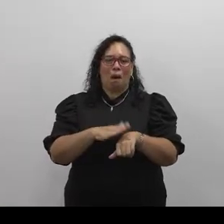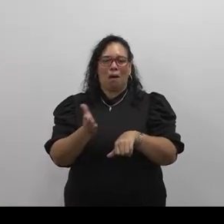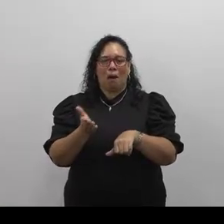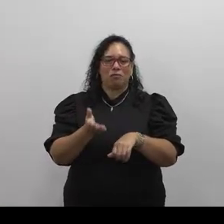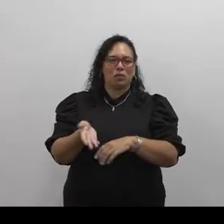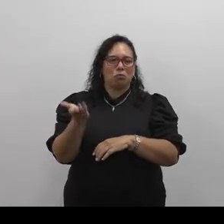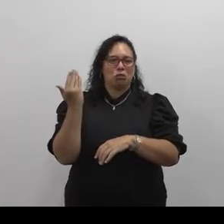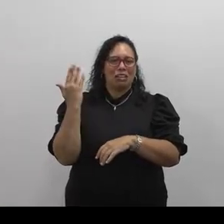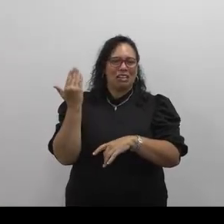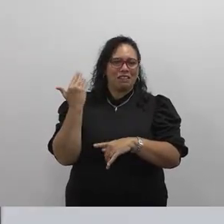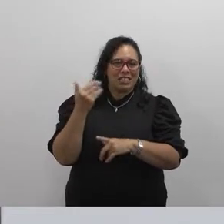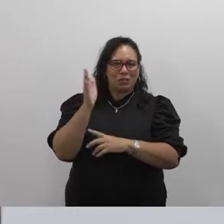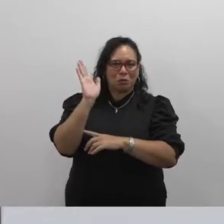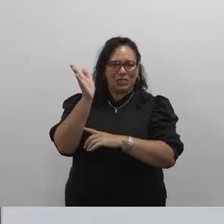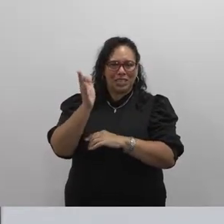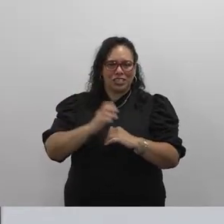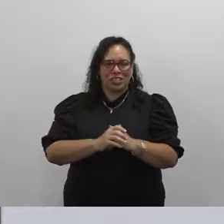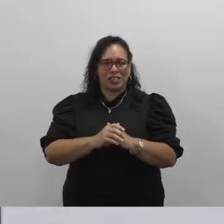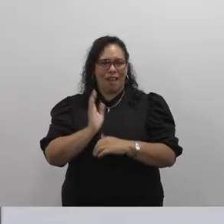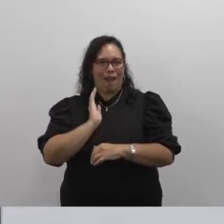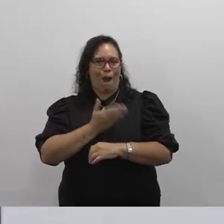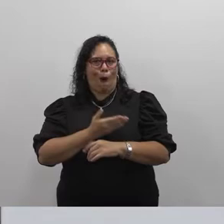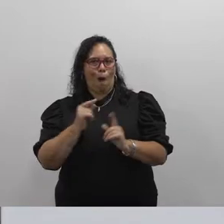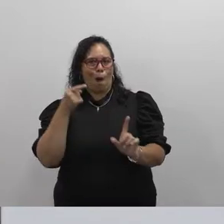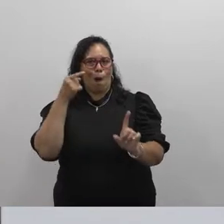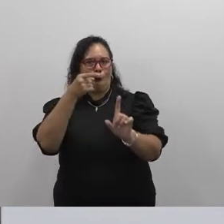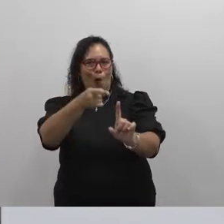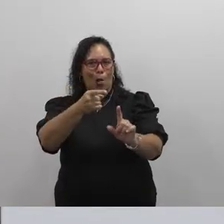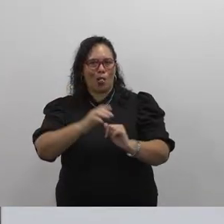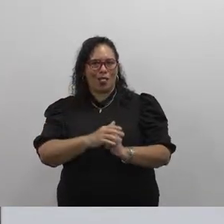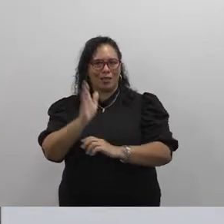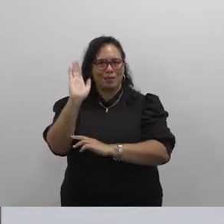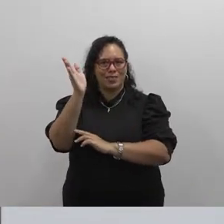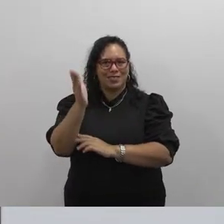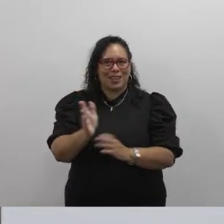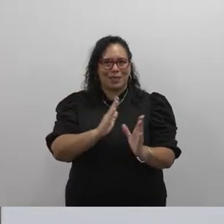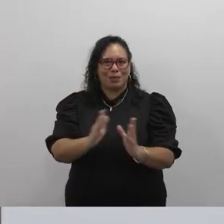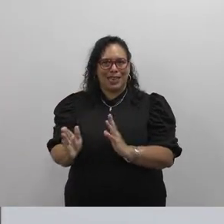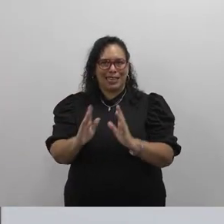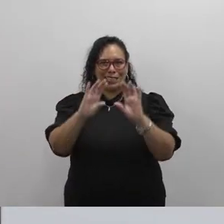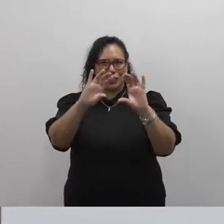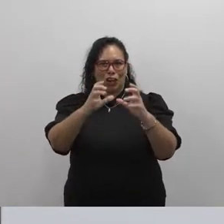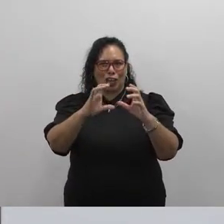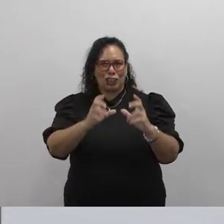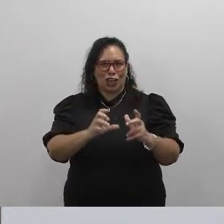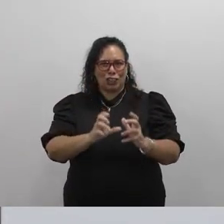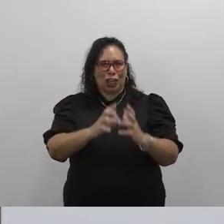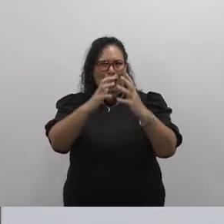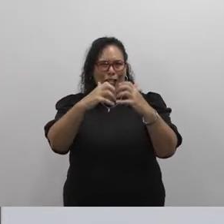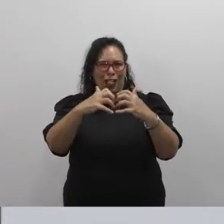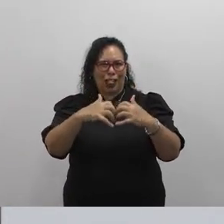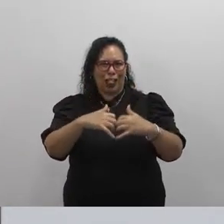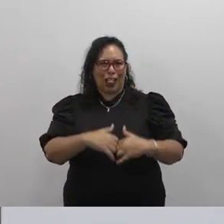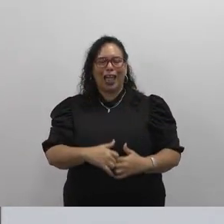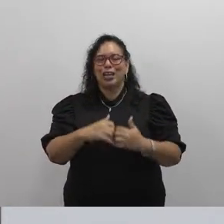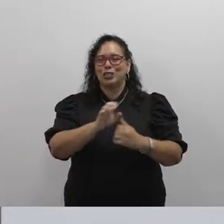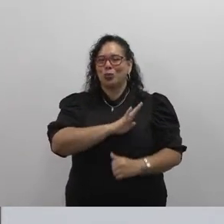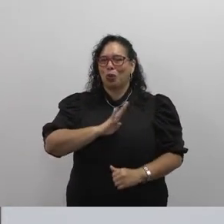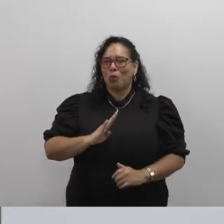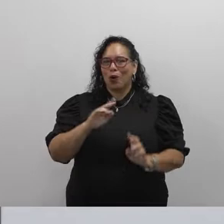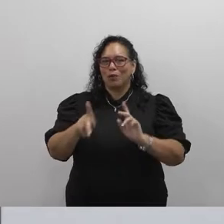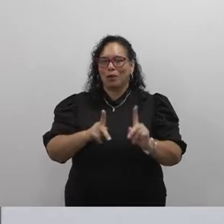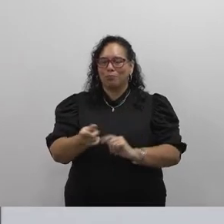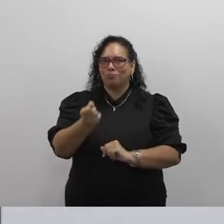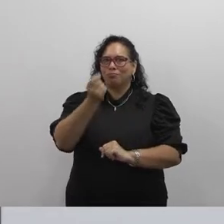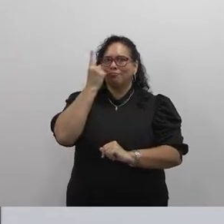My overriding goal was to, and our overriding goal as a district was to present this plan in chunks, more digestible chunks, so the board and the public can